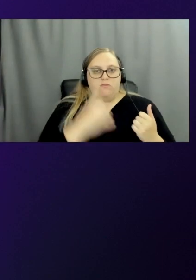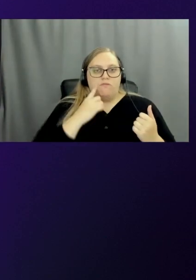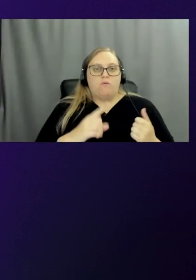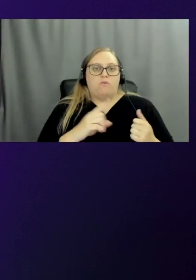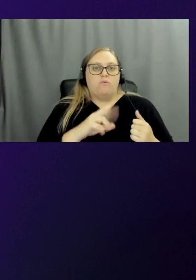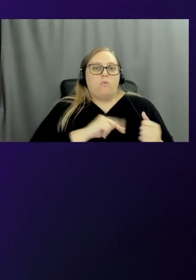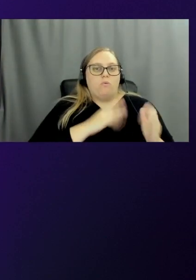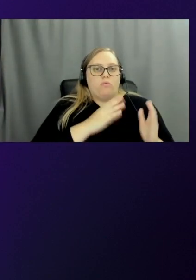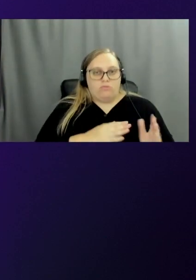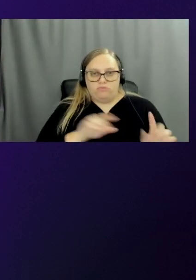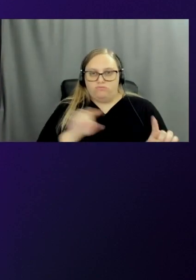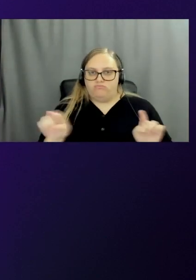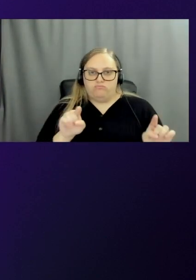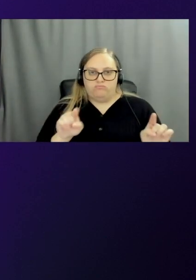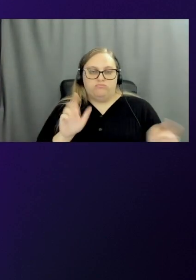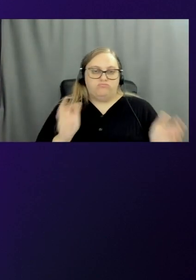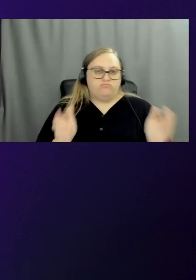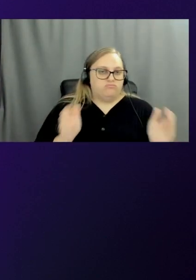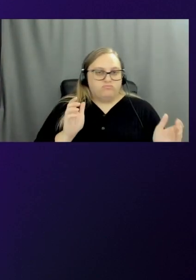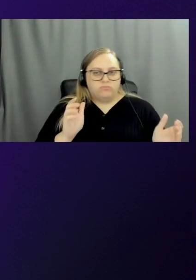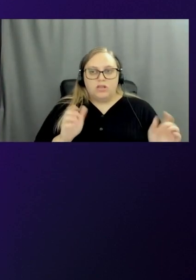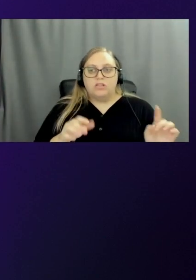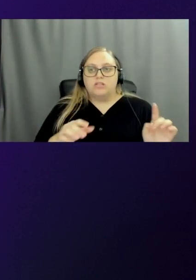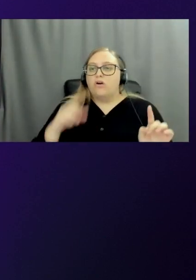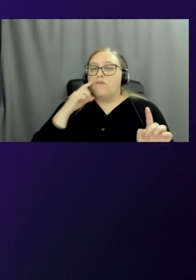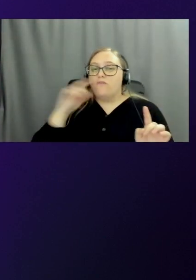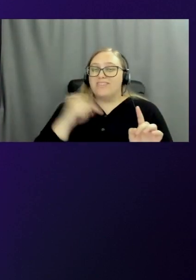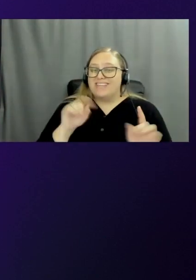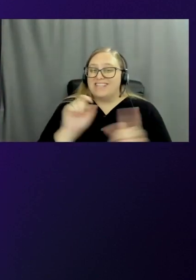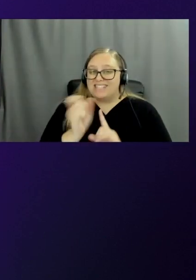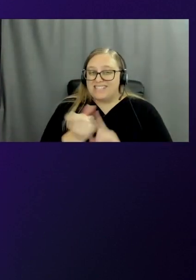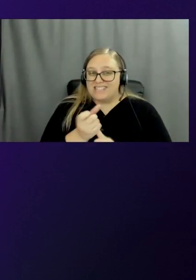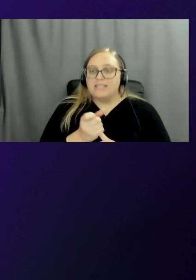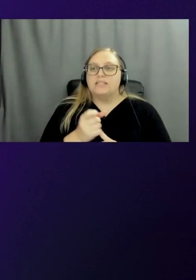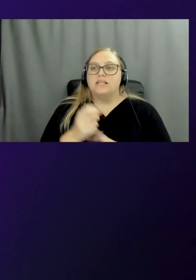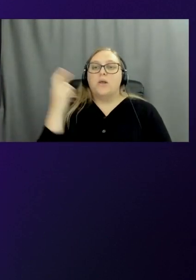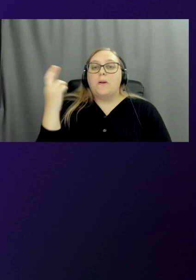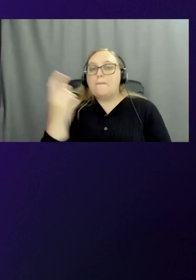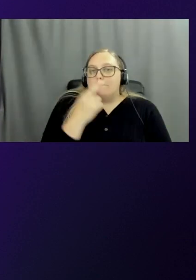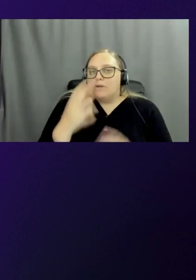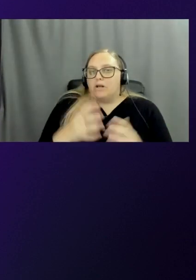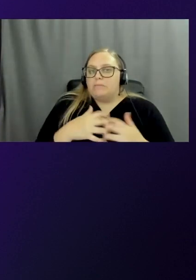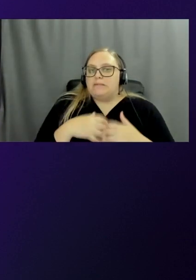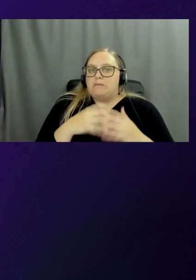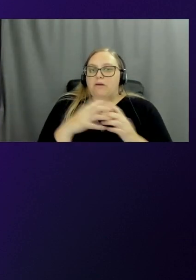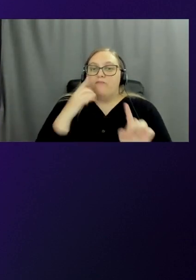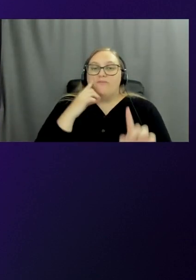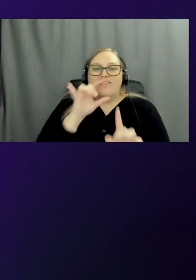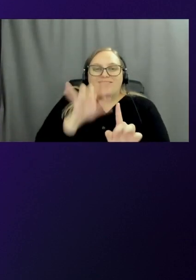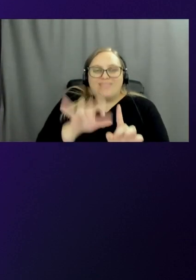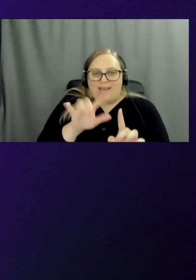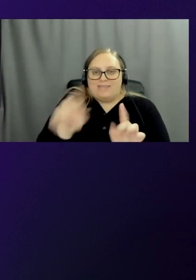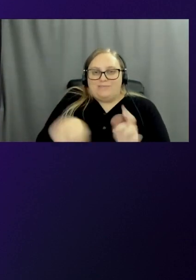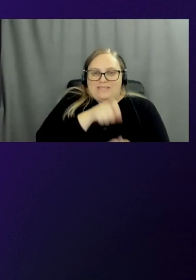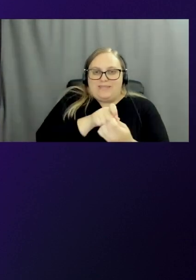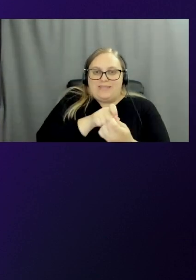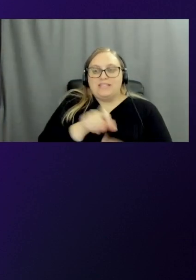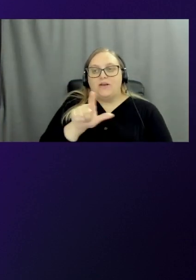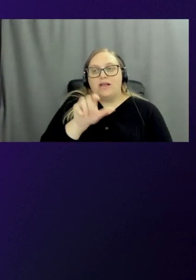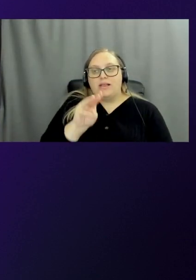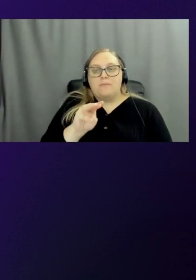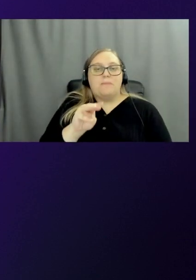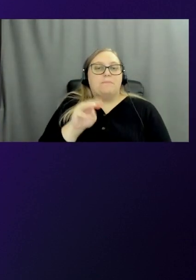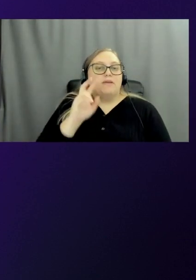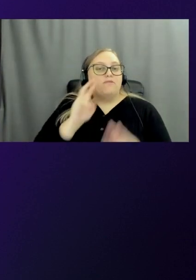Inferentia 2-based EC2 Inf2 instances are purpose-built for just that, LLM inference at scale